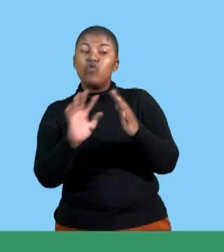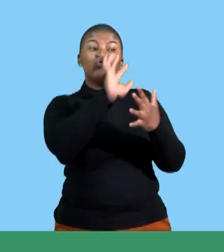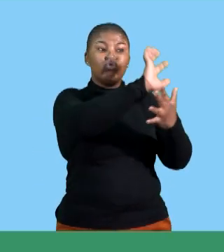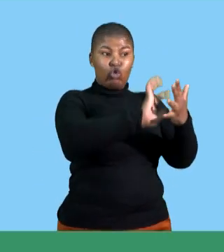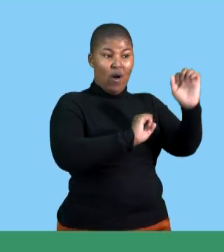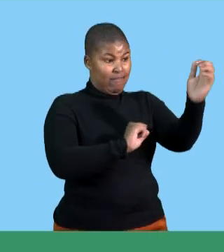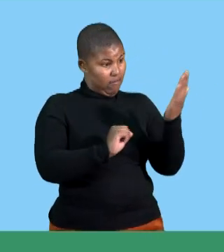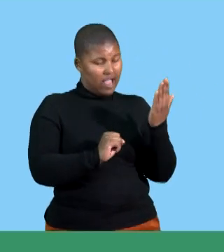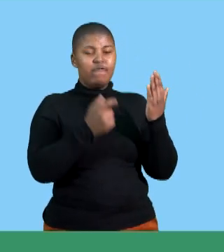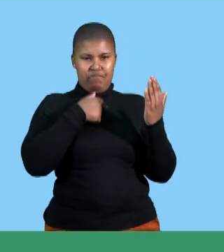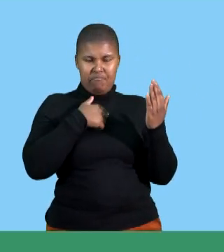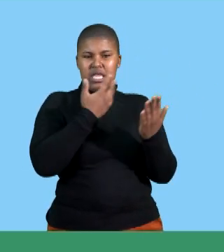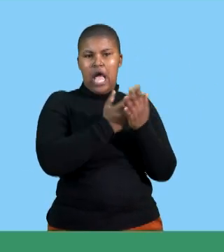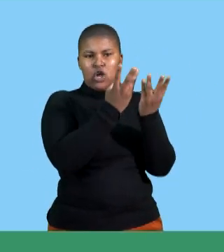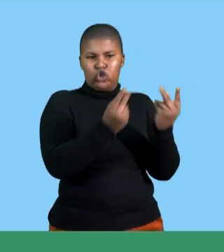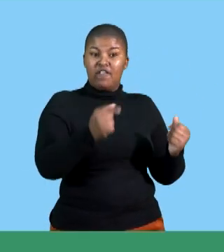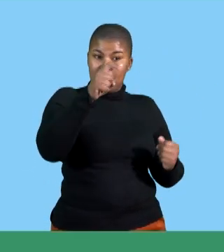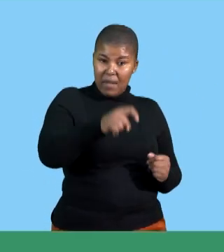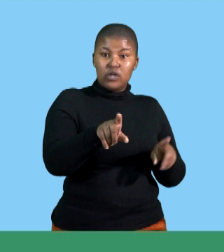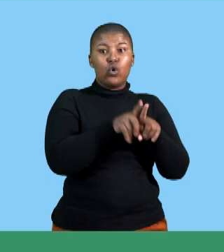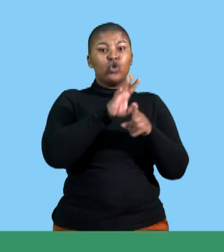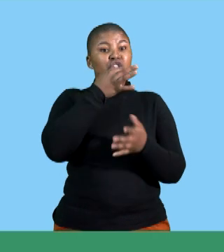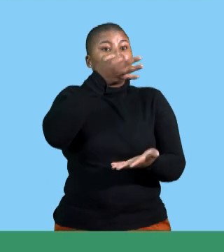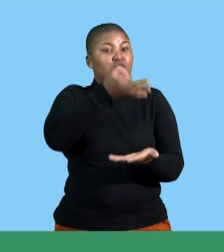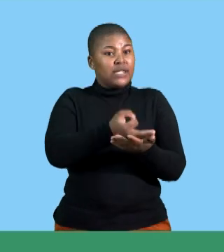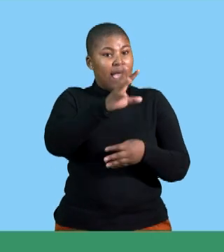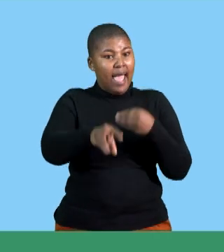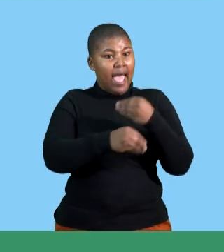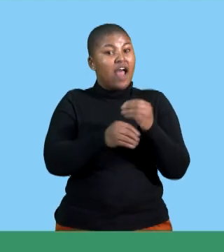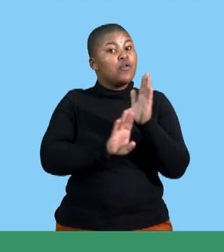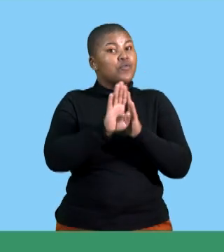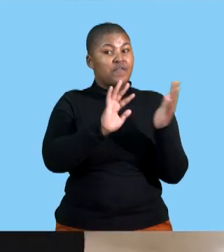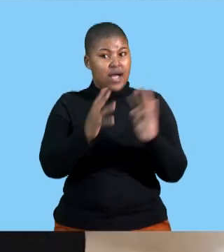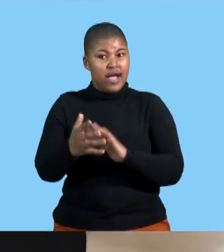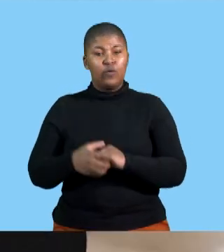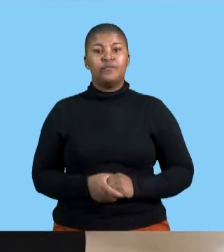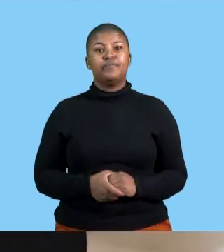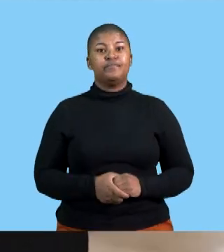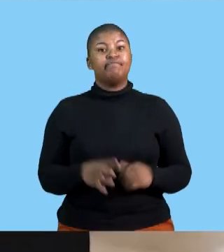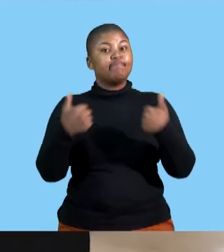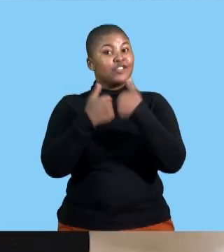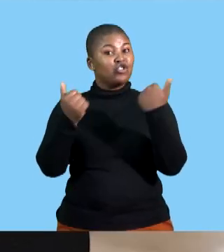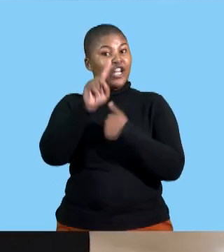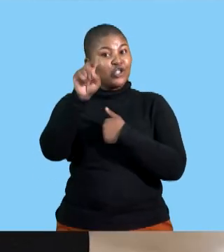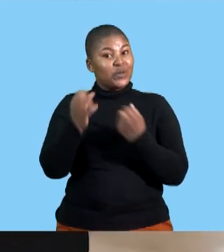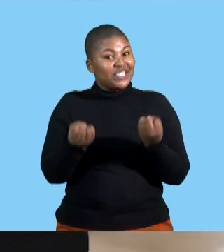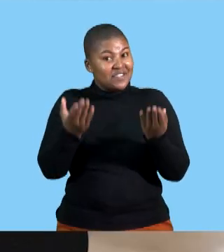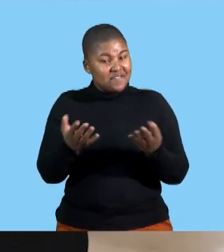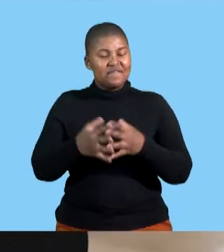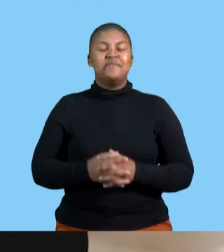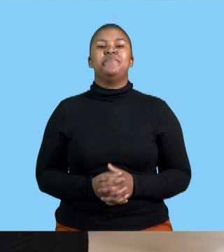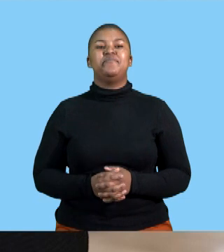case studies or scenarios and make recommendations for improvement. Now, this is the challenge that I'm giving